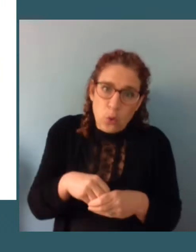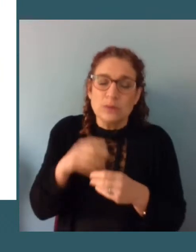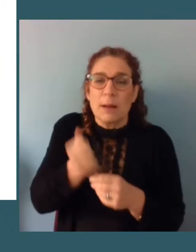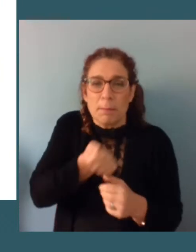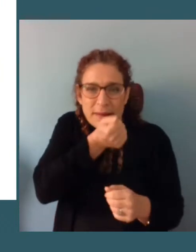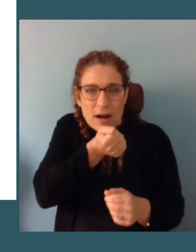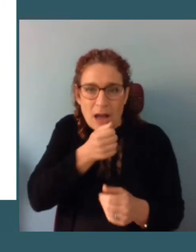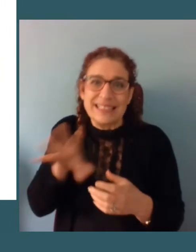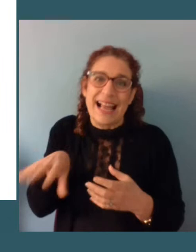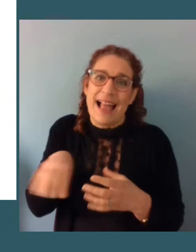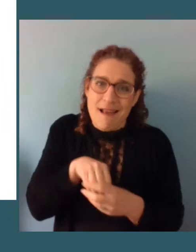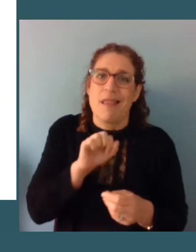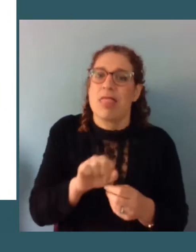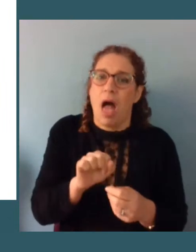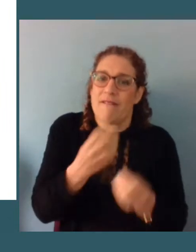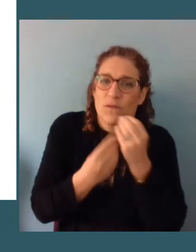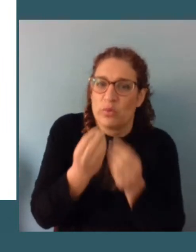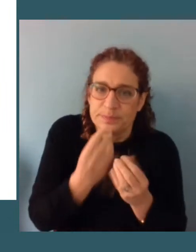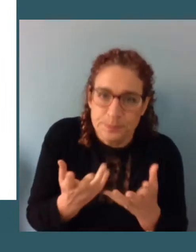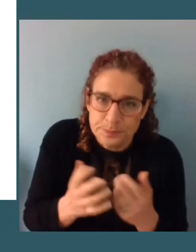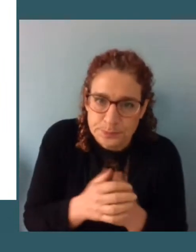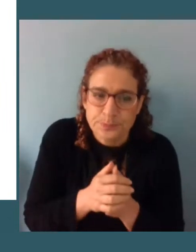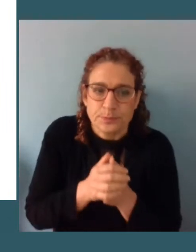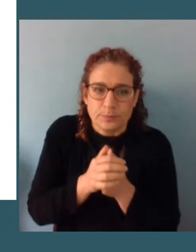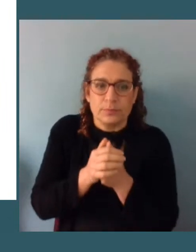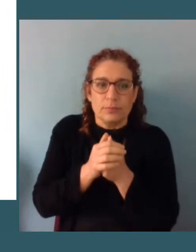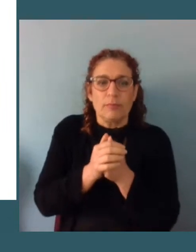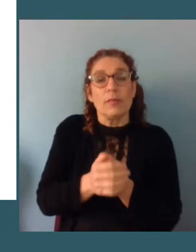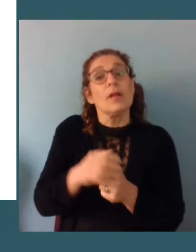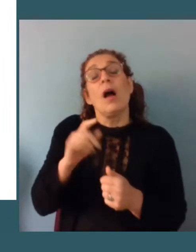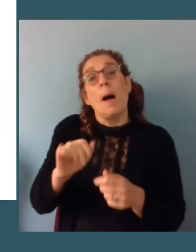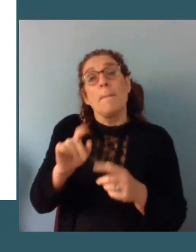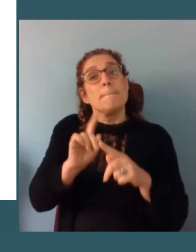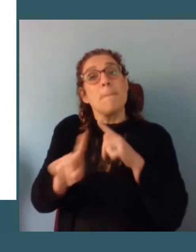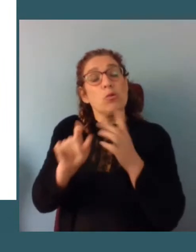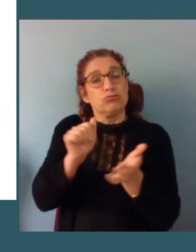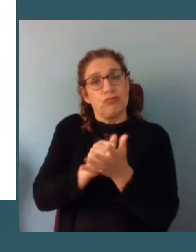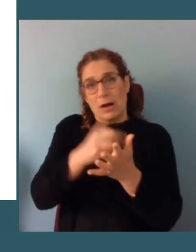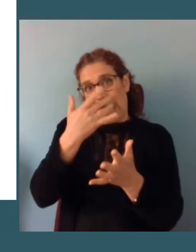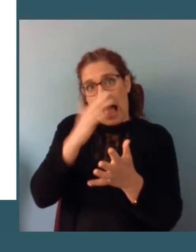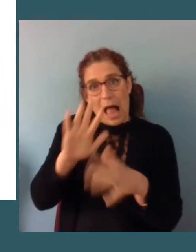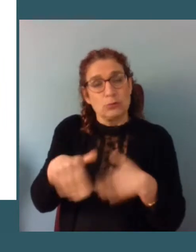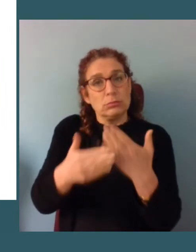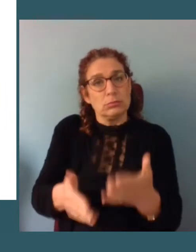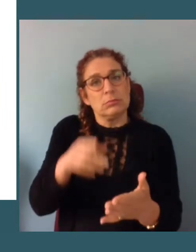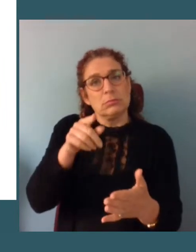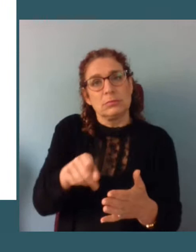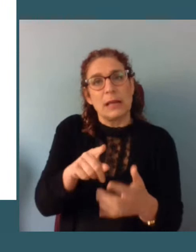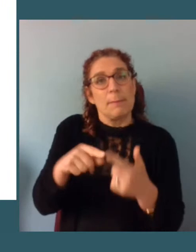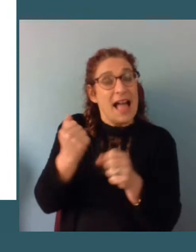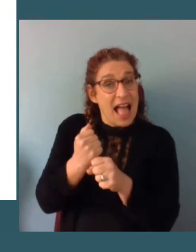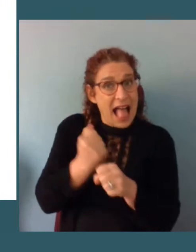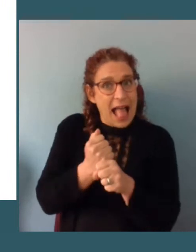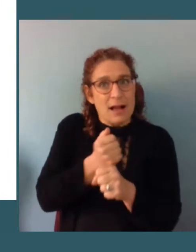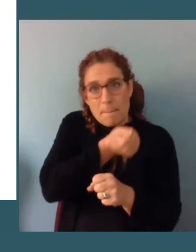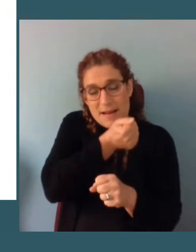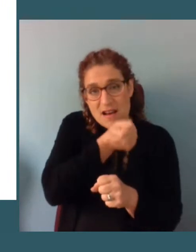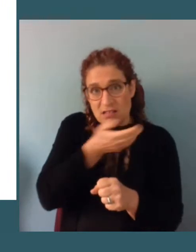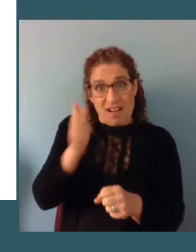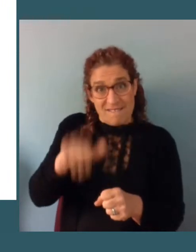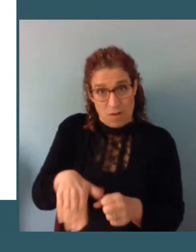actually are saying that the most effective age to introduce egg and peanuts is from 4 to 6 months of life.